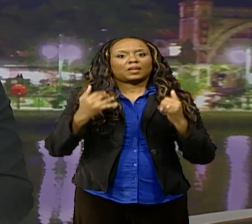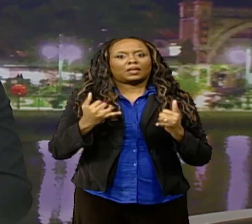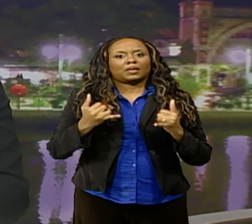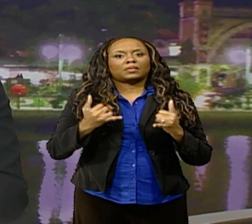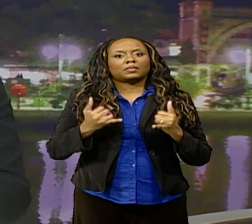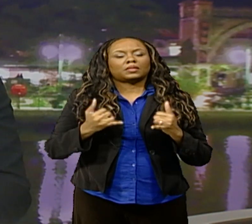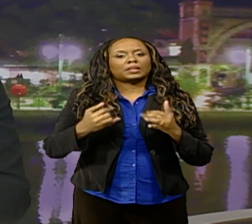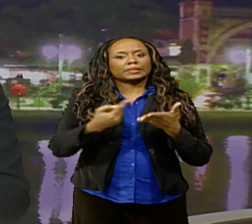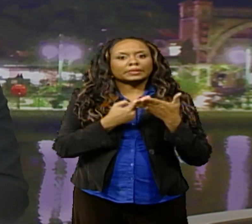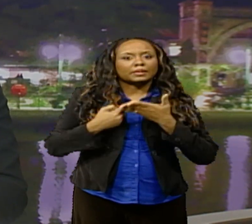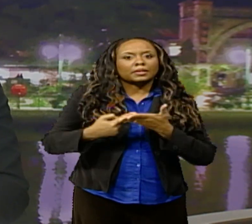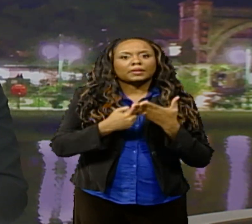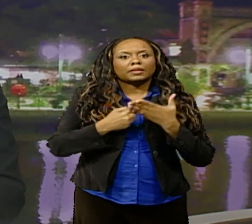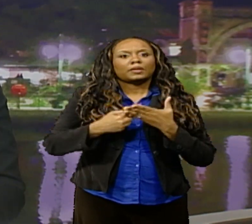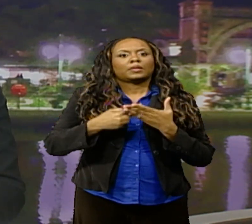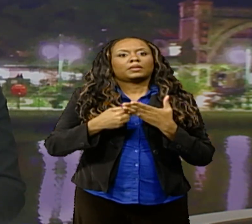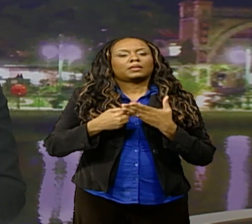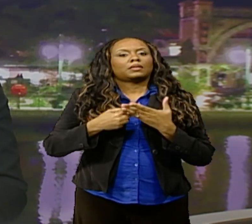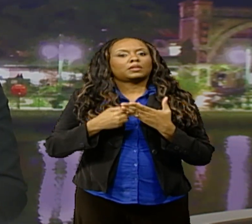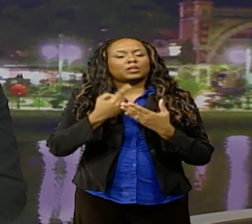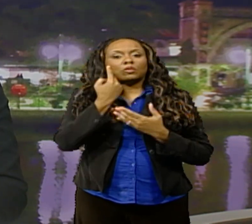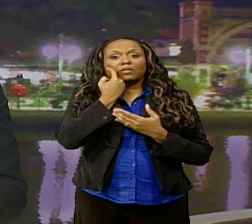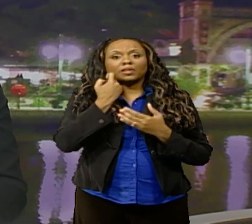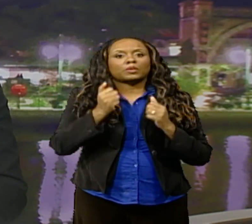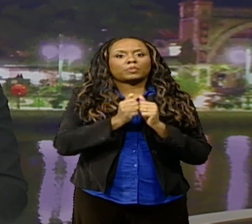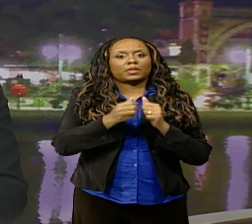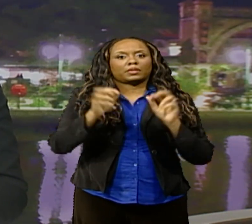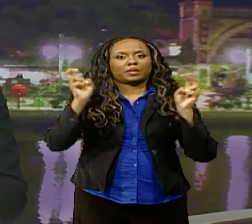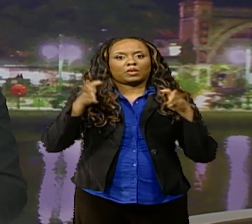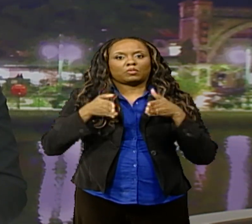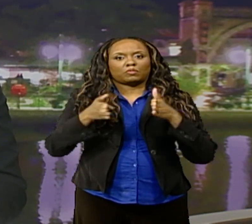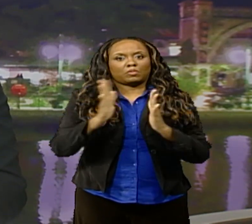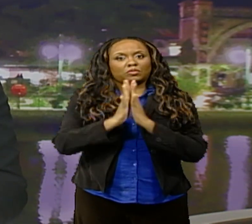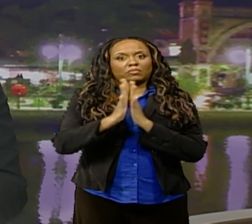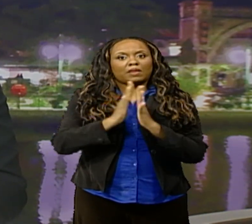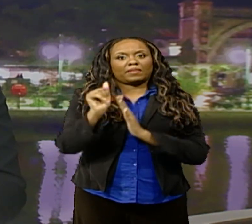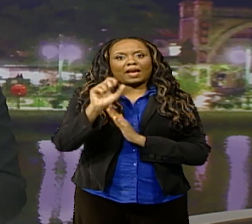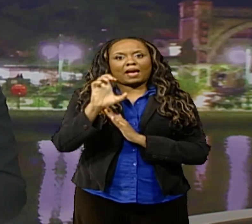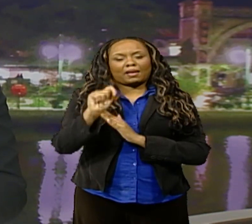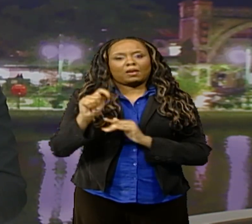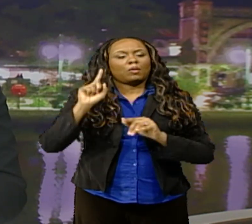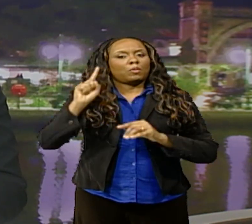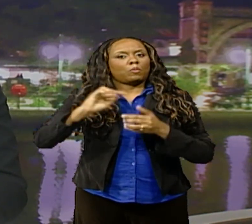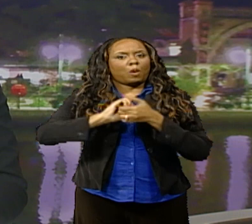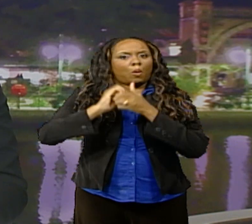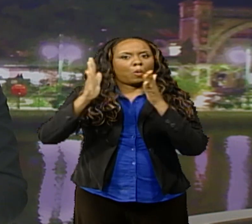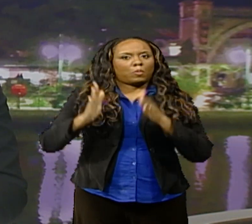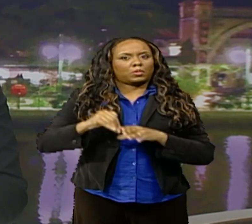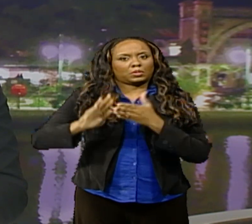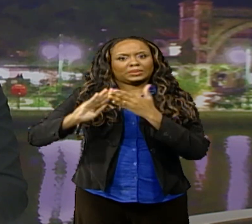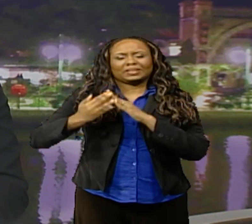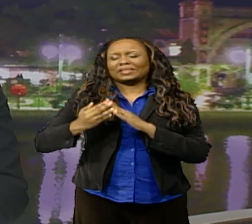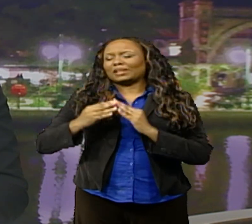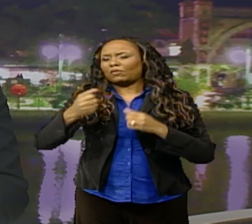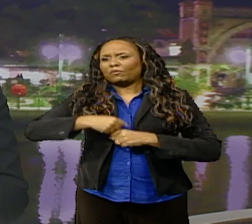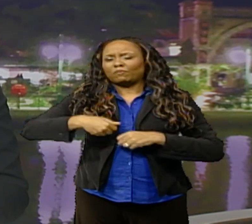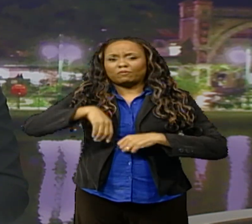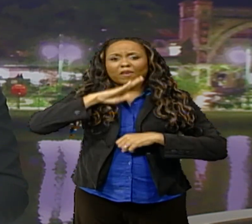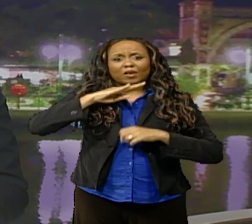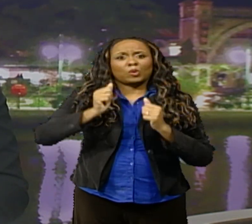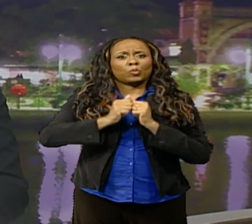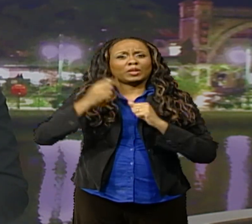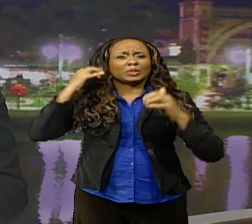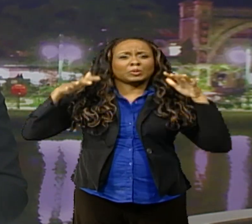heels of debate on the amendment to the Road Traffic Act, one store owner in the city has had it with the noise of the minibuses outside of